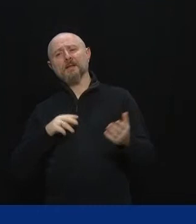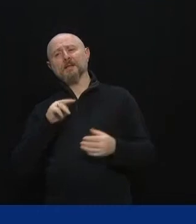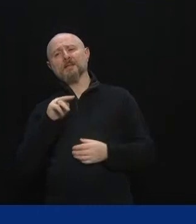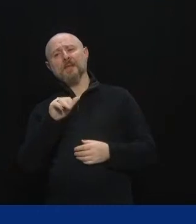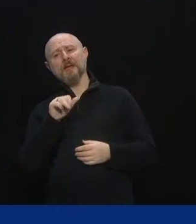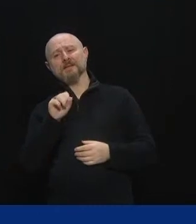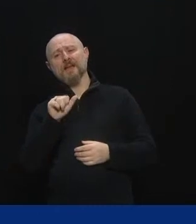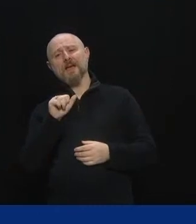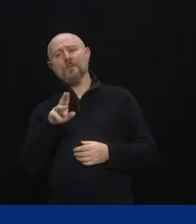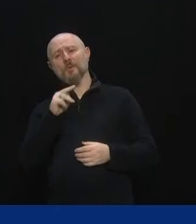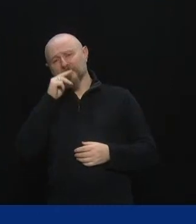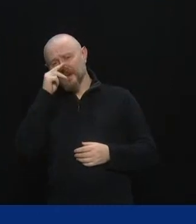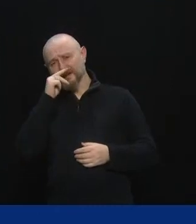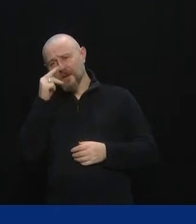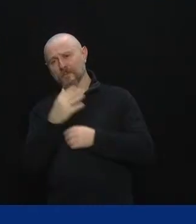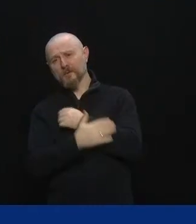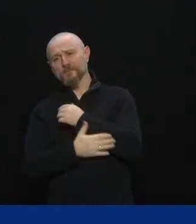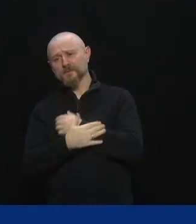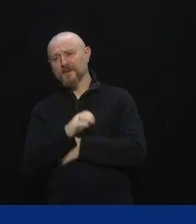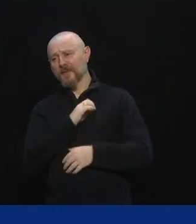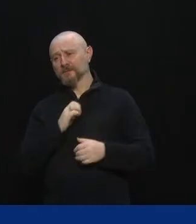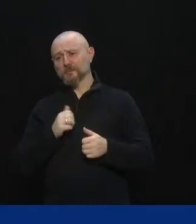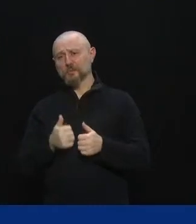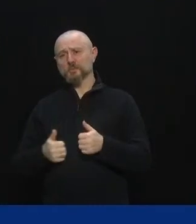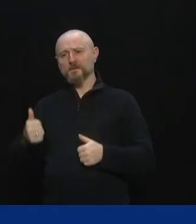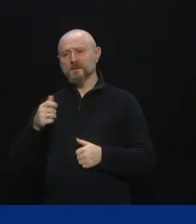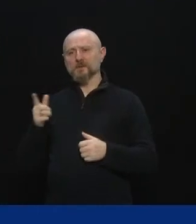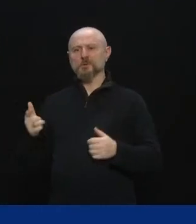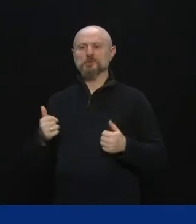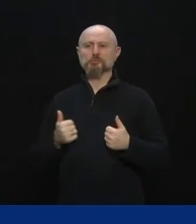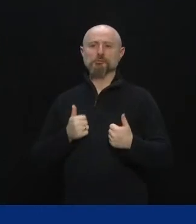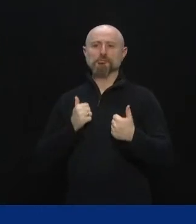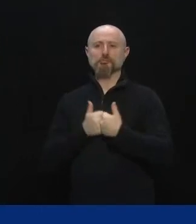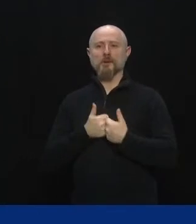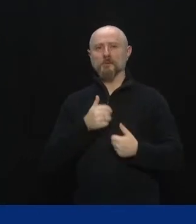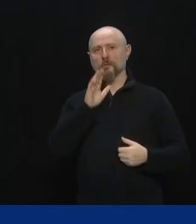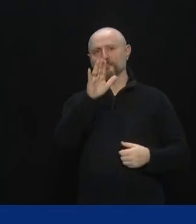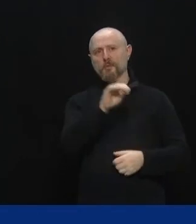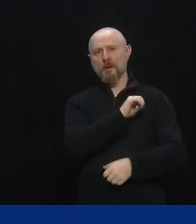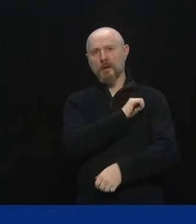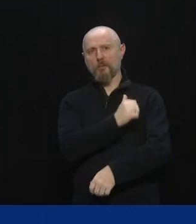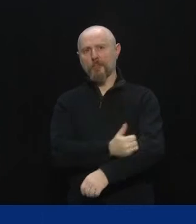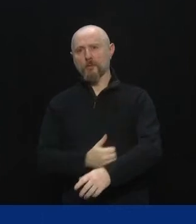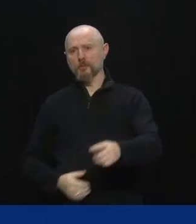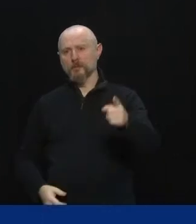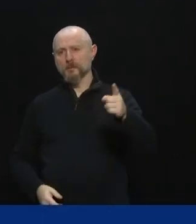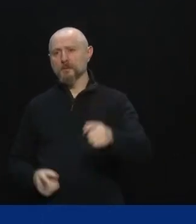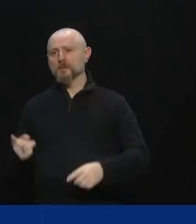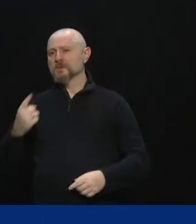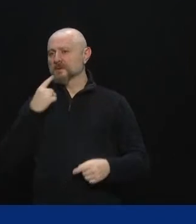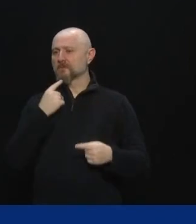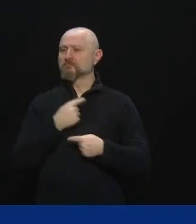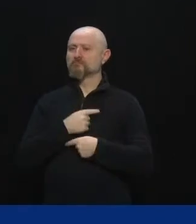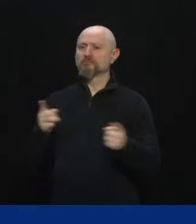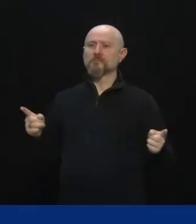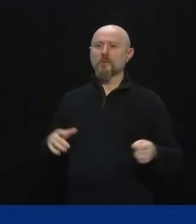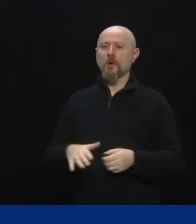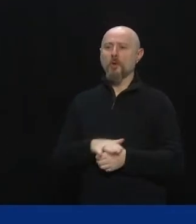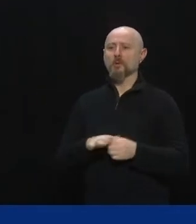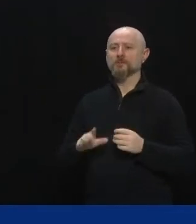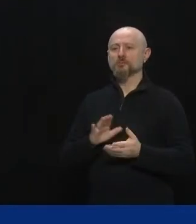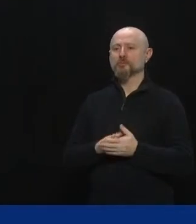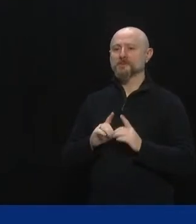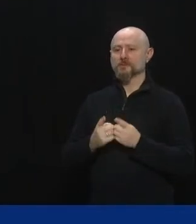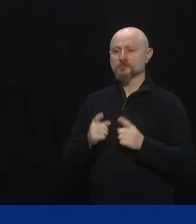Bruce Blakeman is directly challenging your authority as governor by issuing an order that local school districts can do whatever